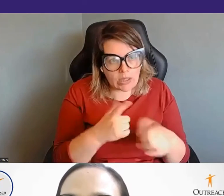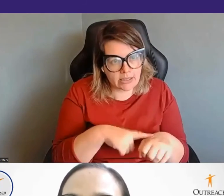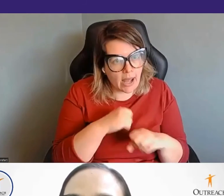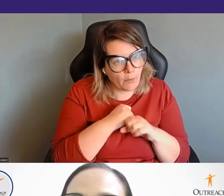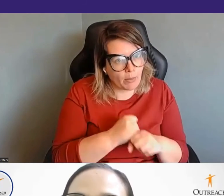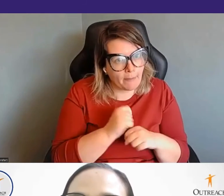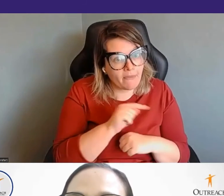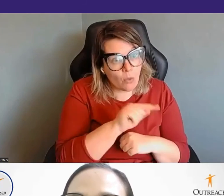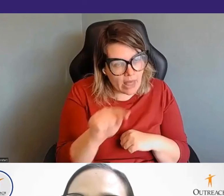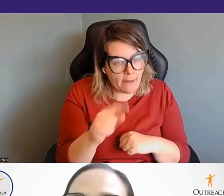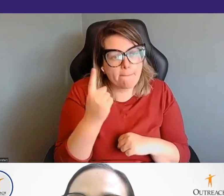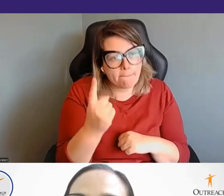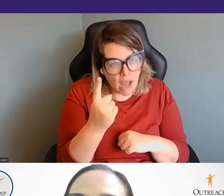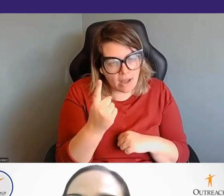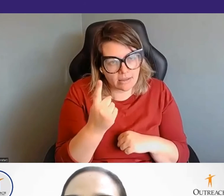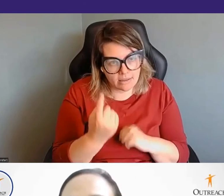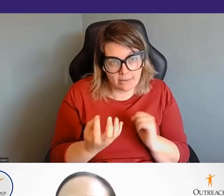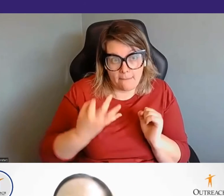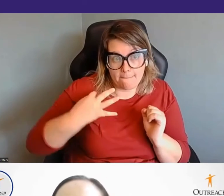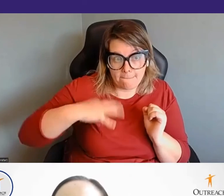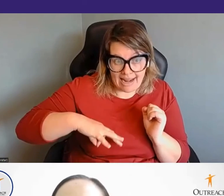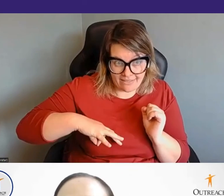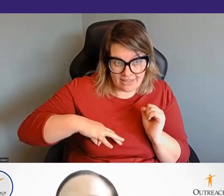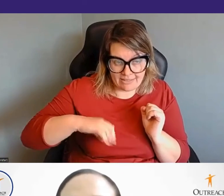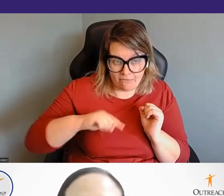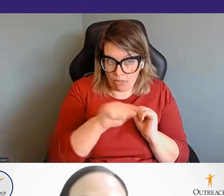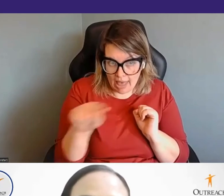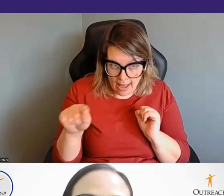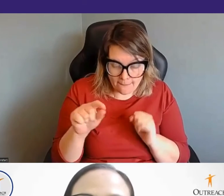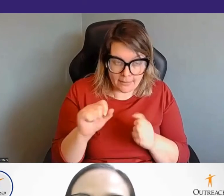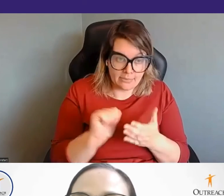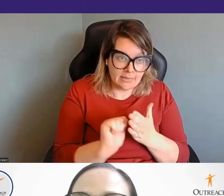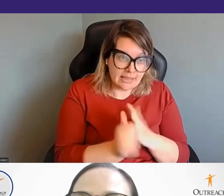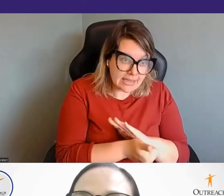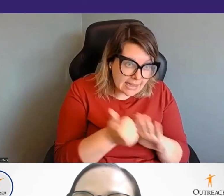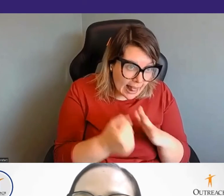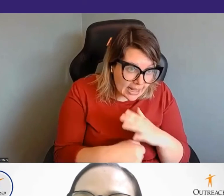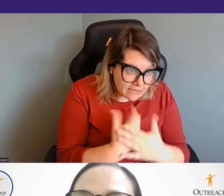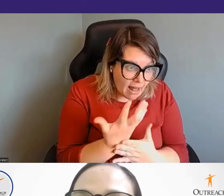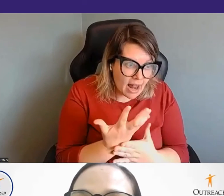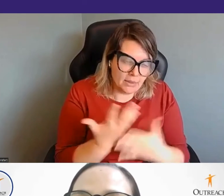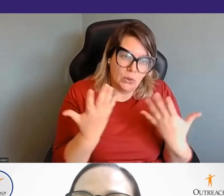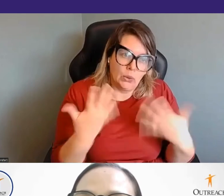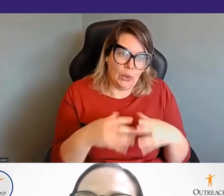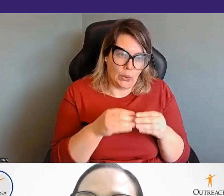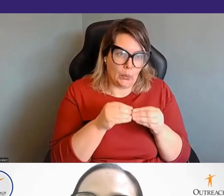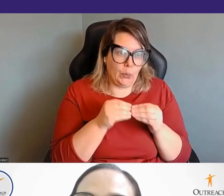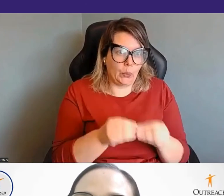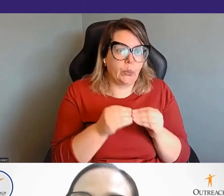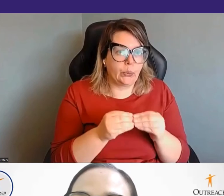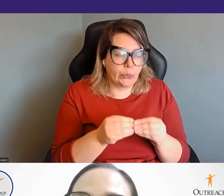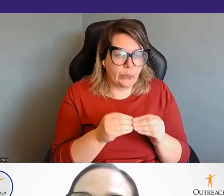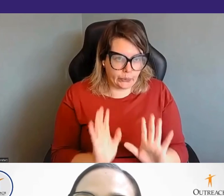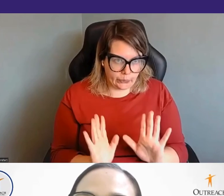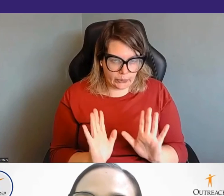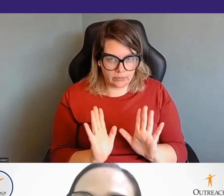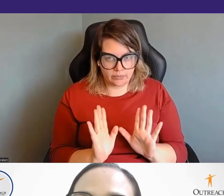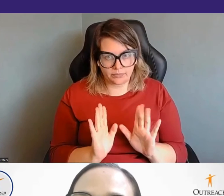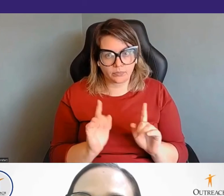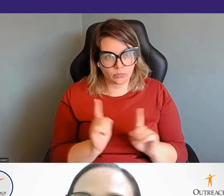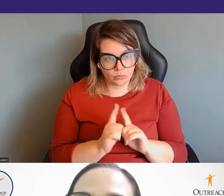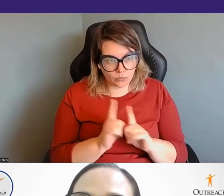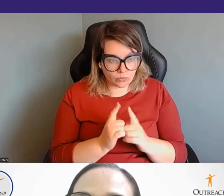commitment, but the capacity strengthening, the skills development that we are getting out of it, and then continuously reflecting